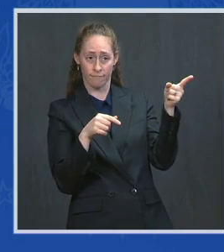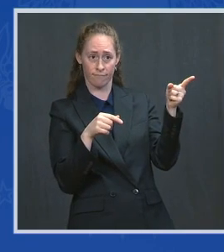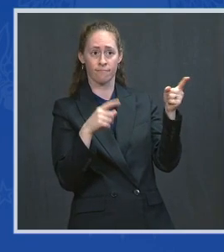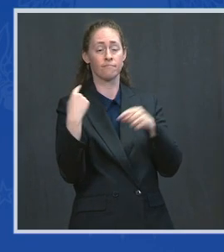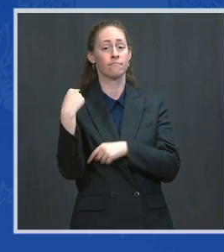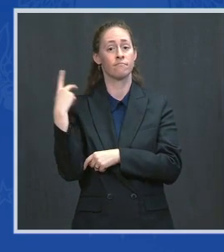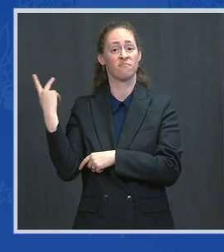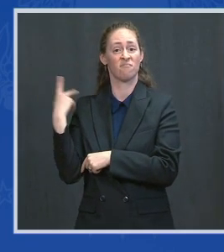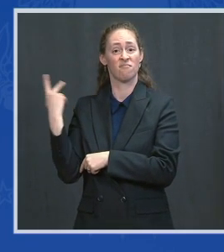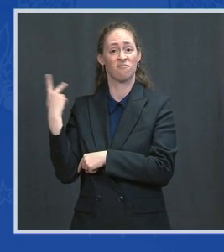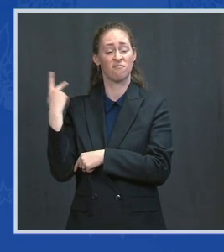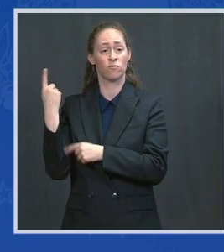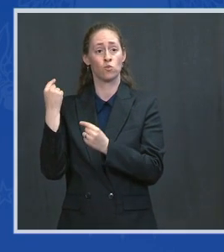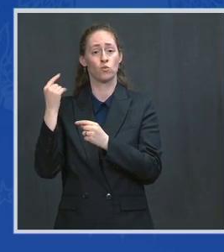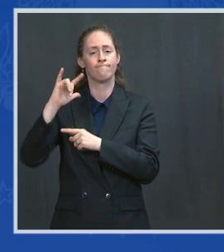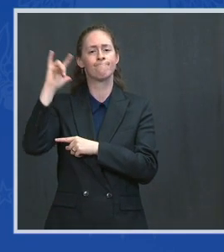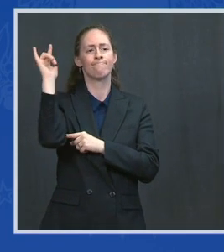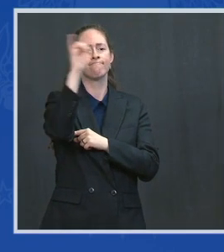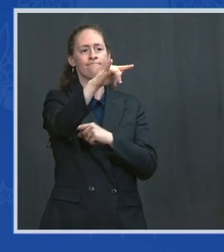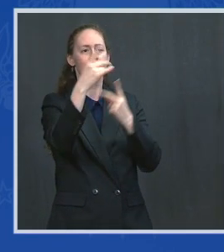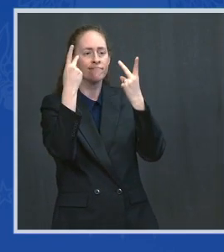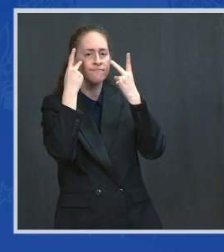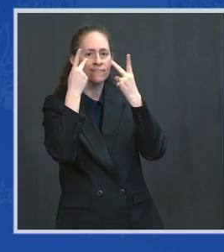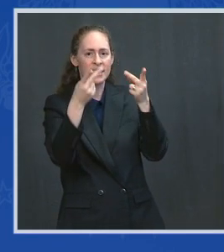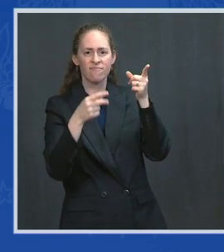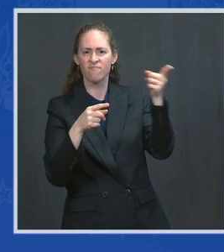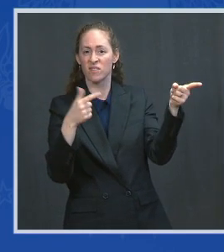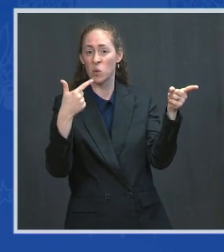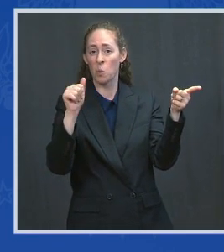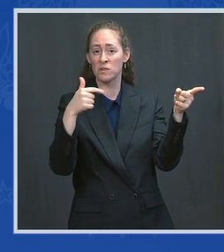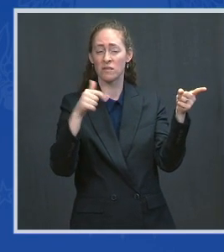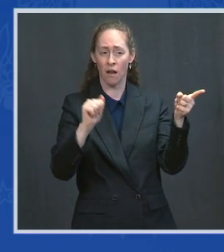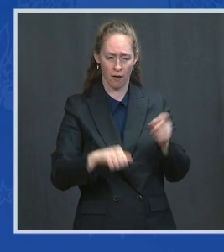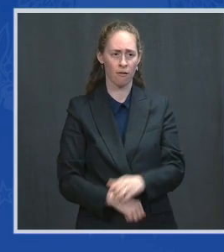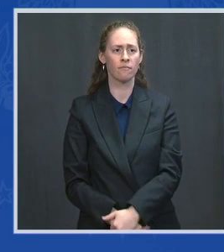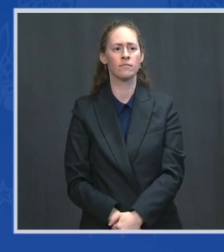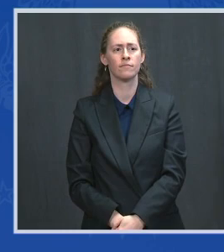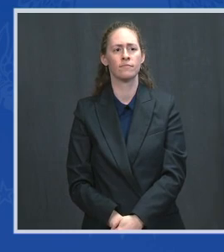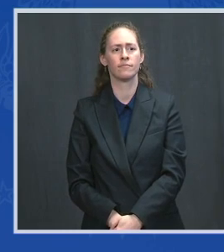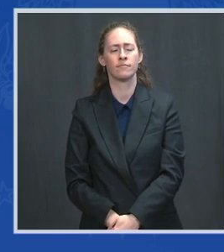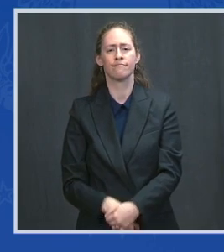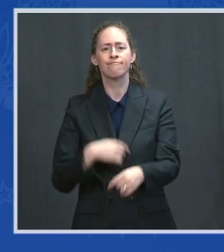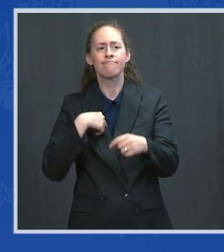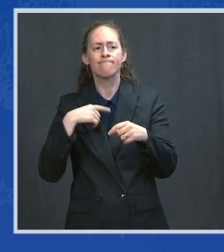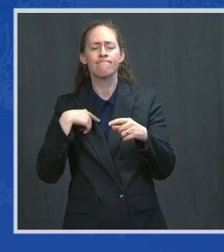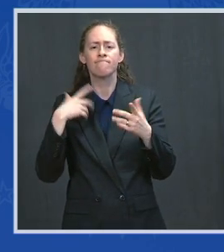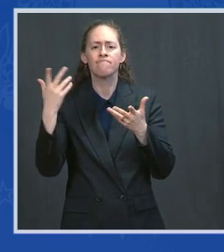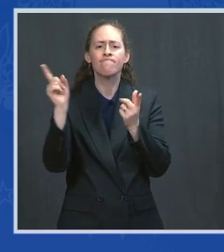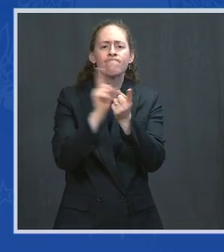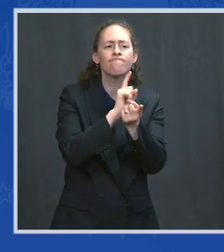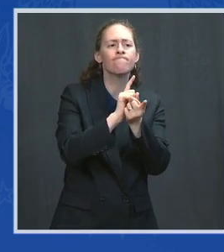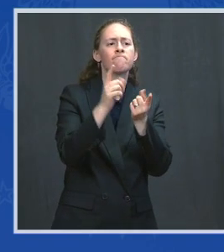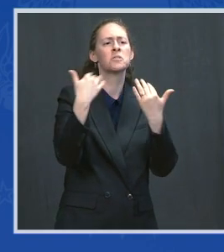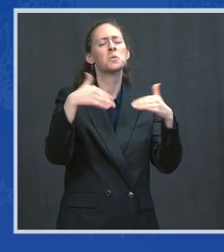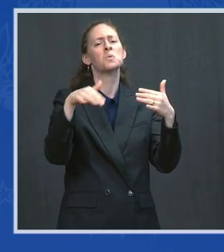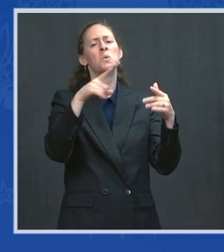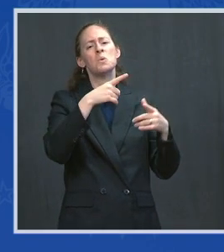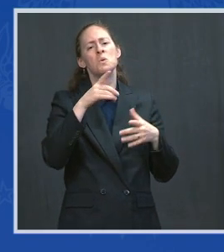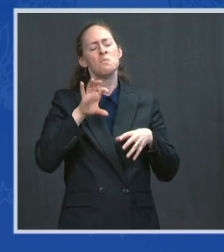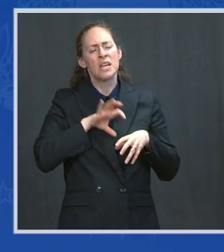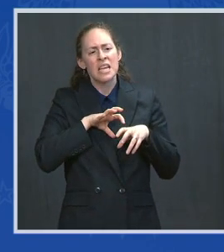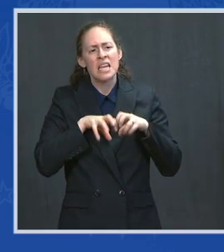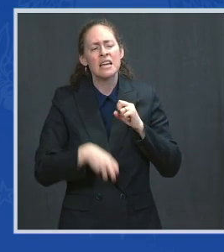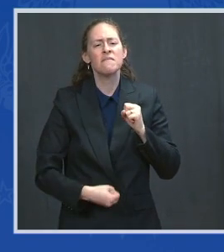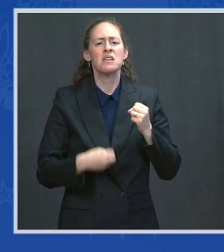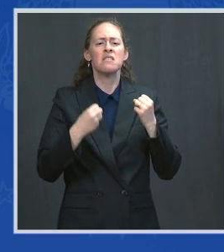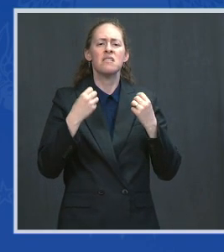community across Georgia. It was a raw and emotional visit we had. We heard about their pain, their